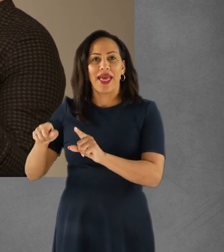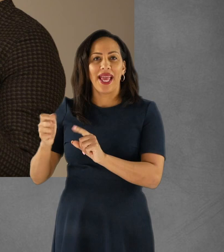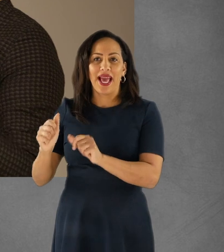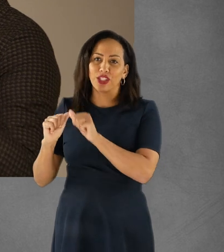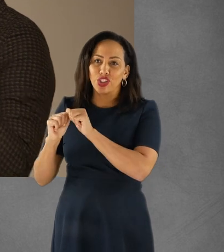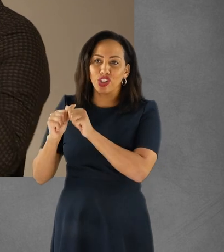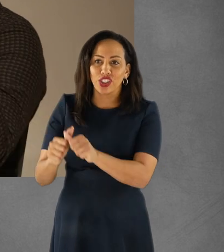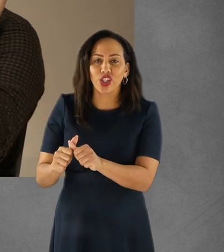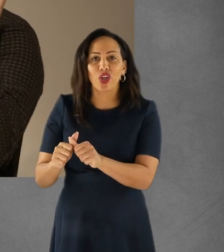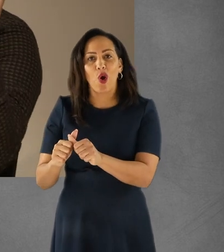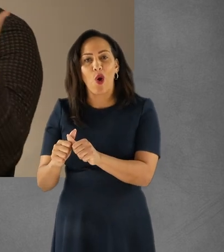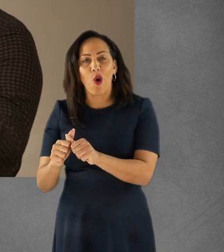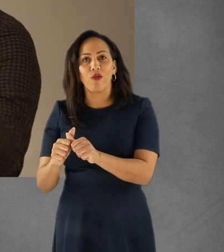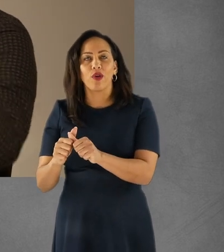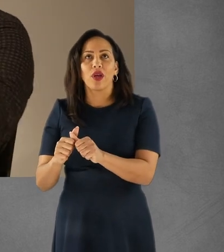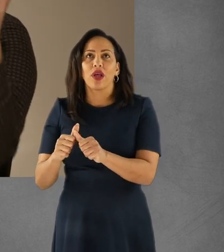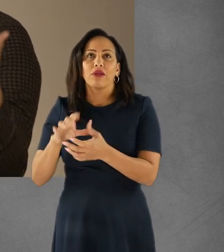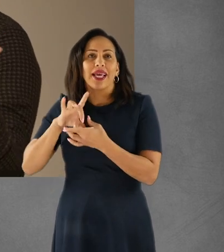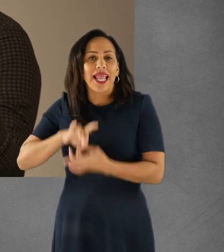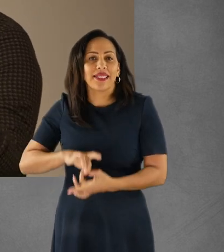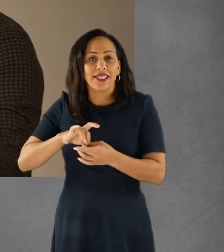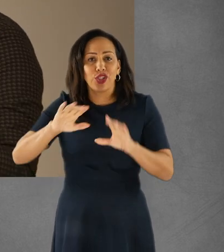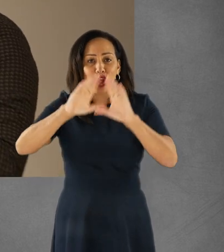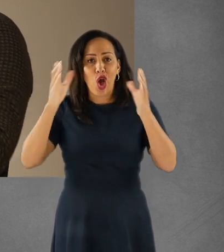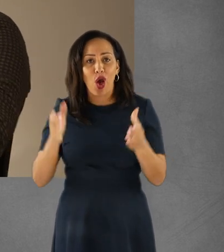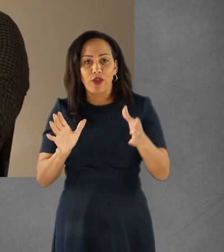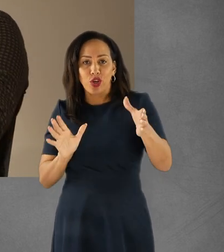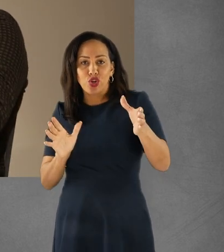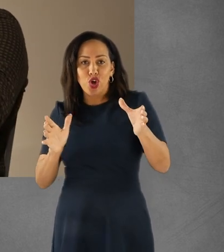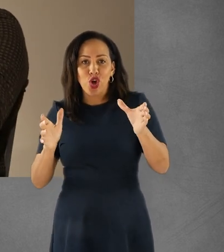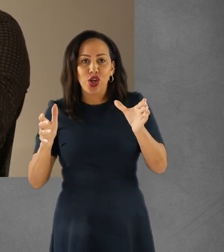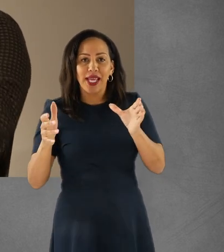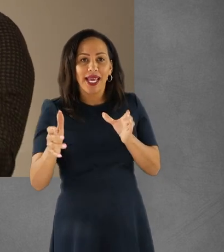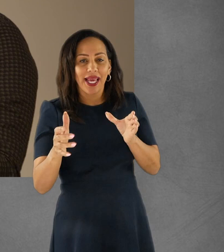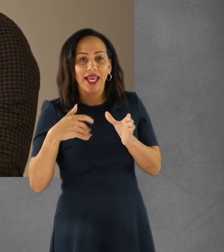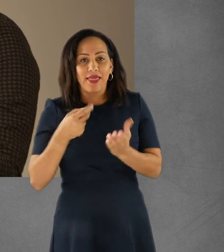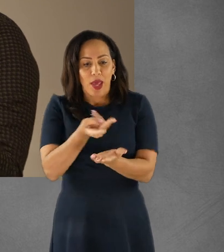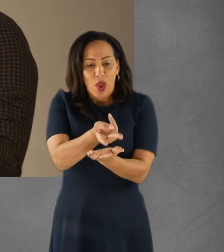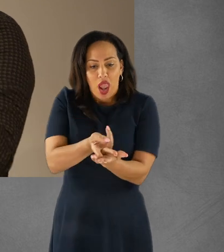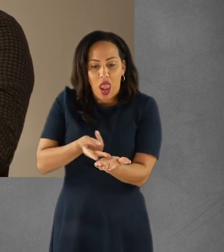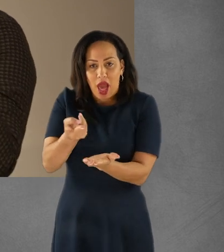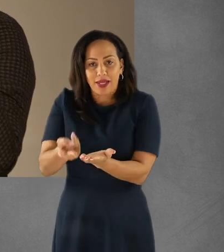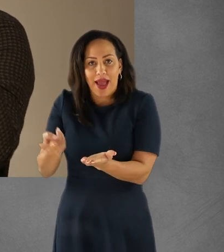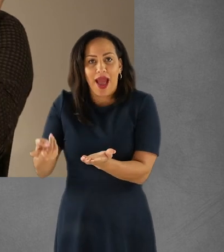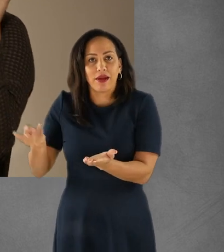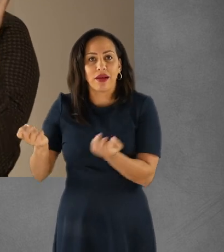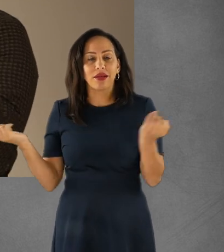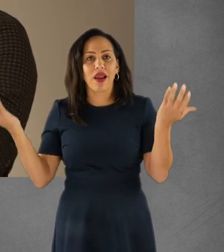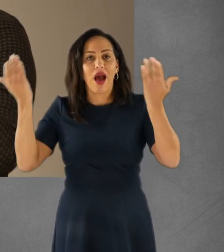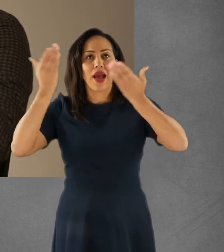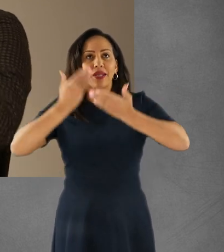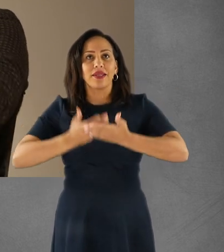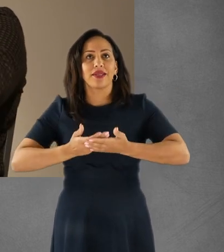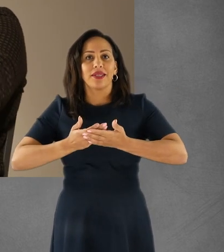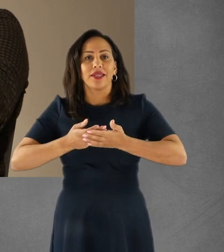turning. So they lie out under the stars at night, and they lie there all night until they are able to